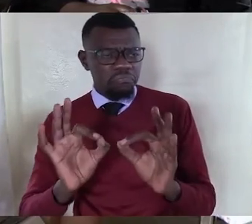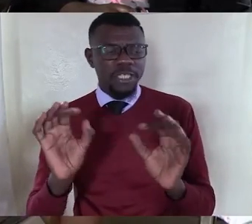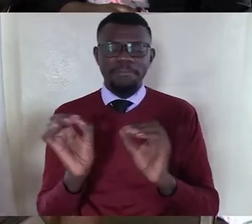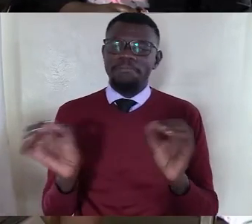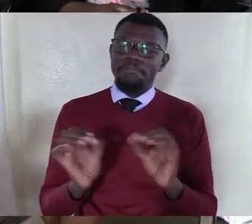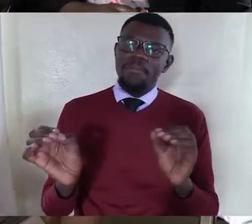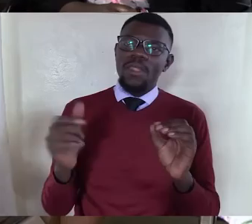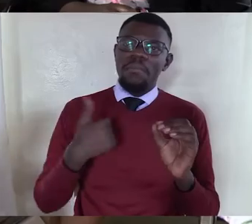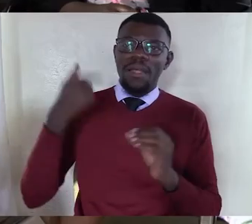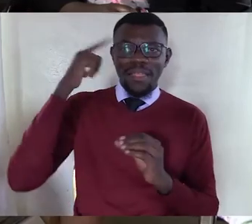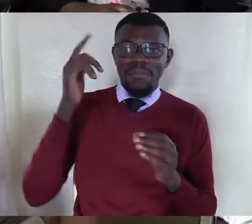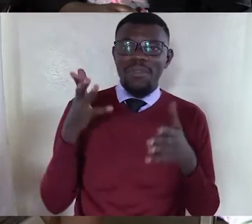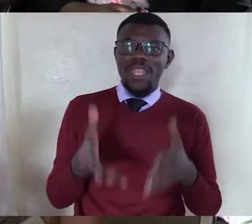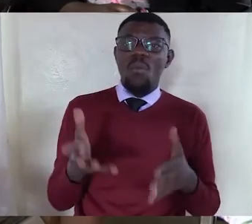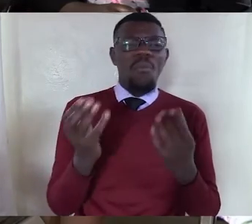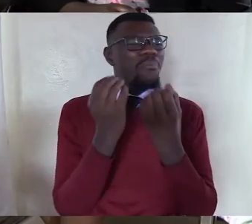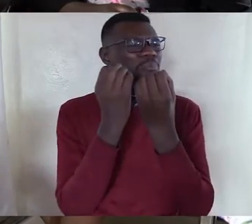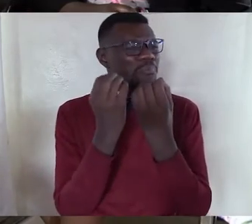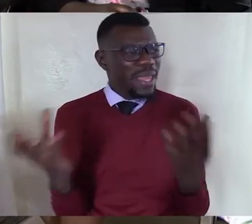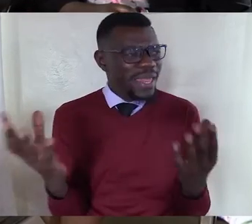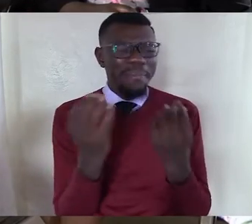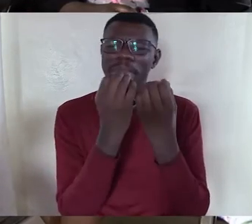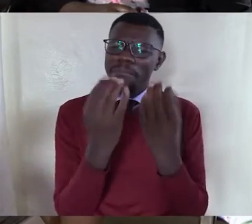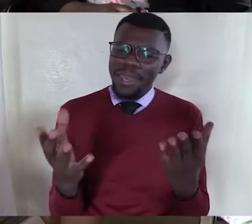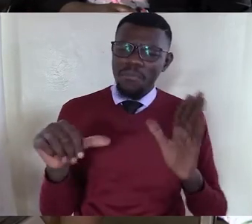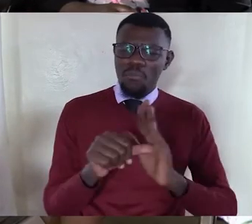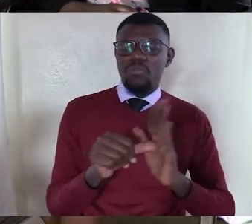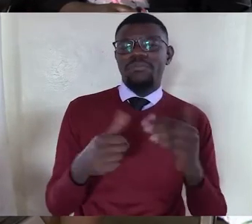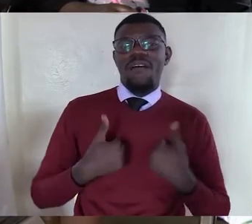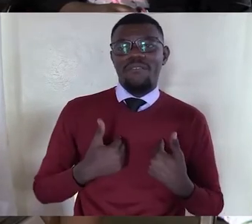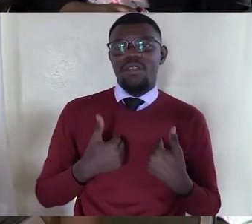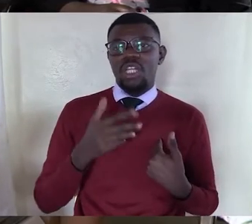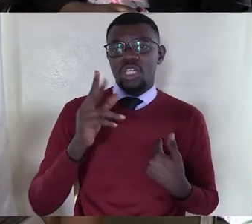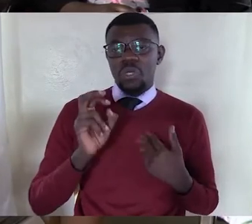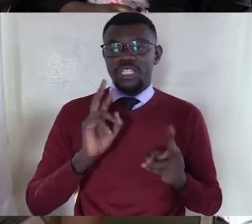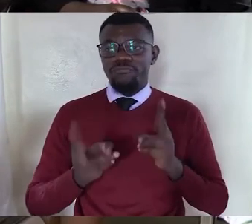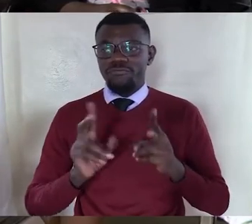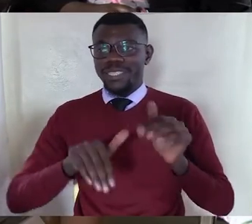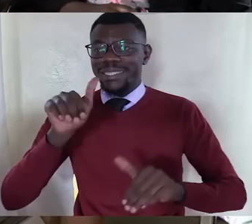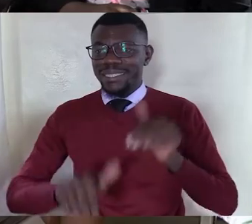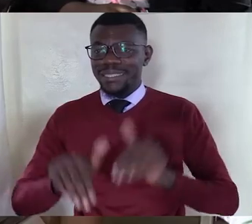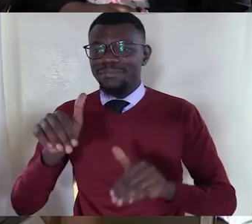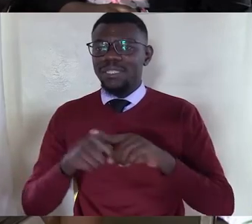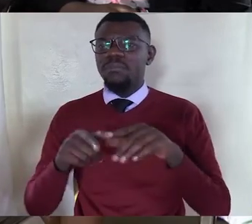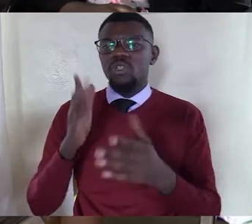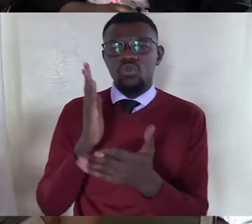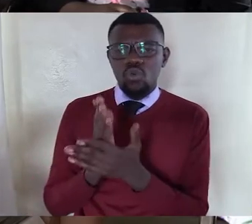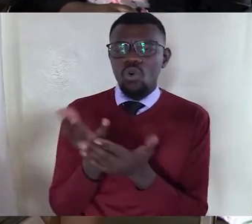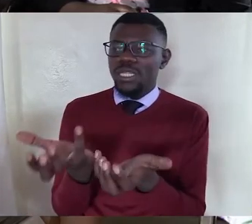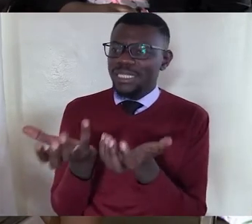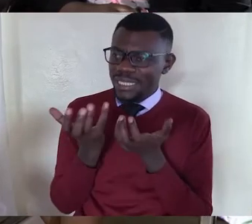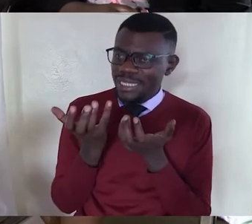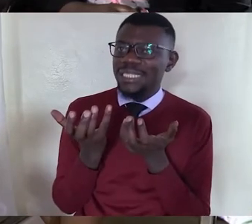many apex institutions around the world. The United Nations Security Council, Kenya sits there, representing